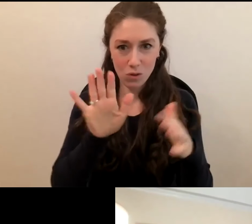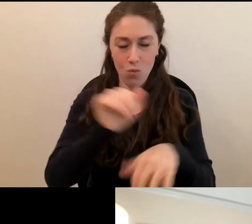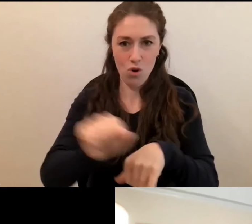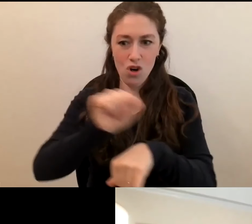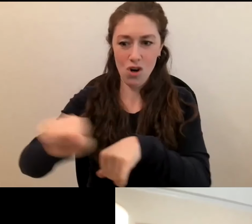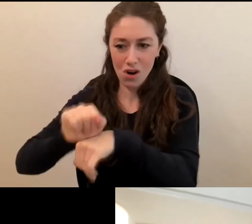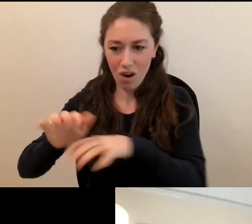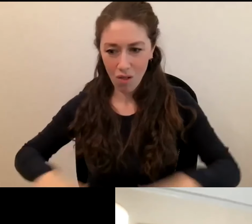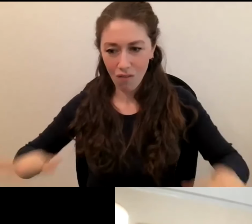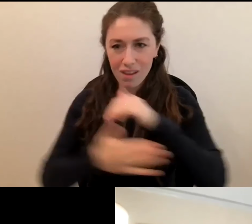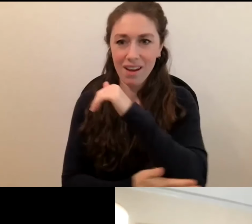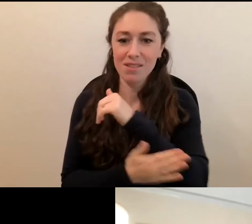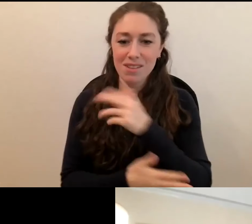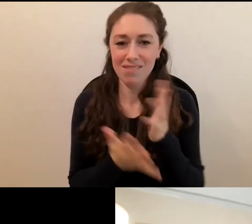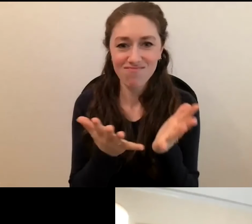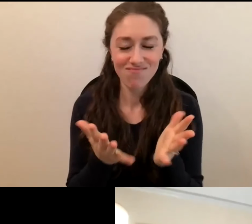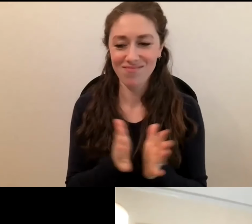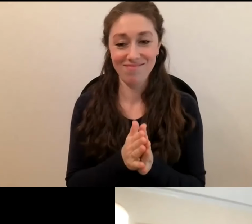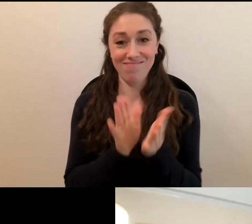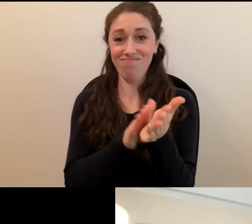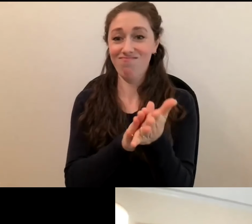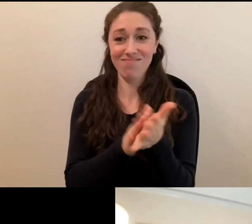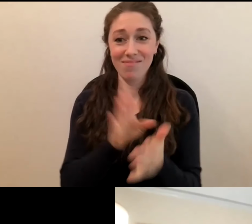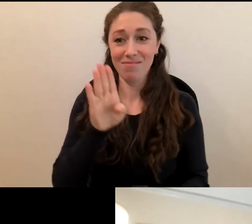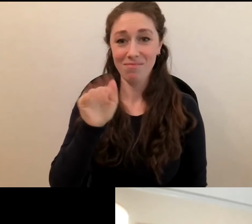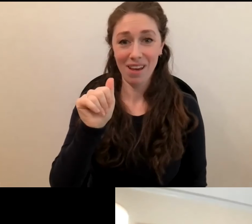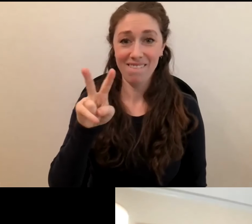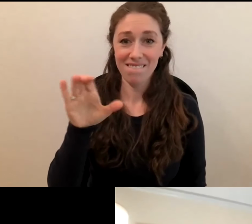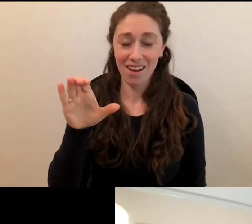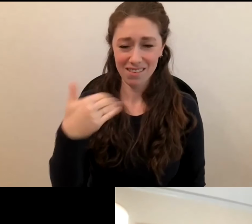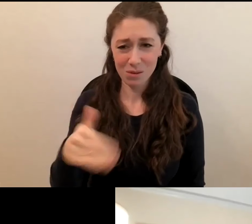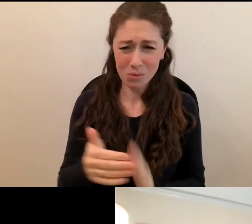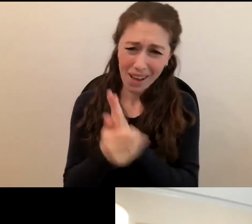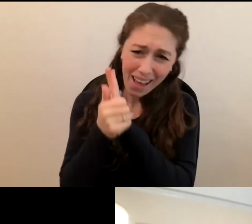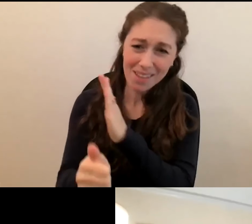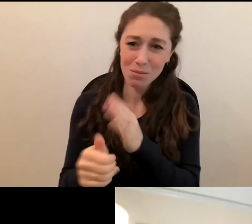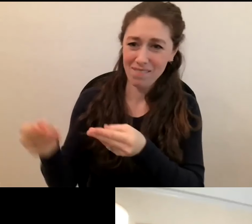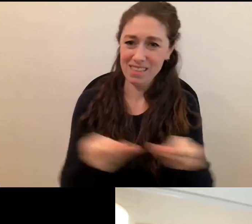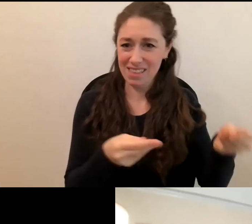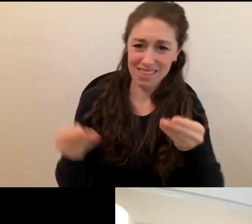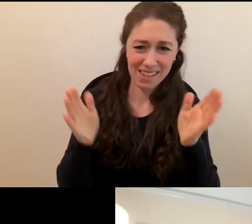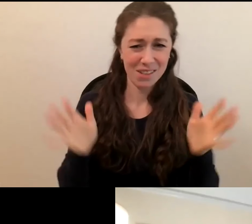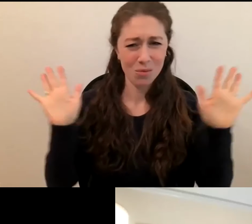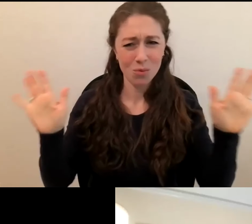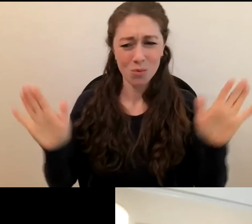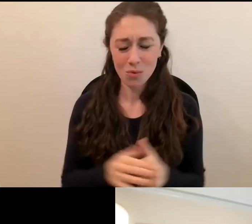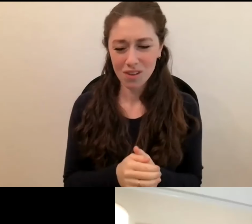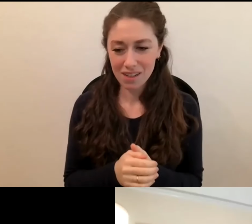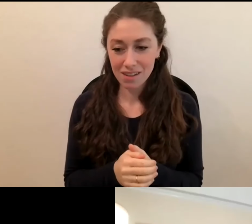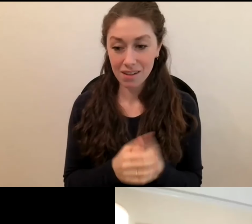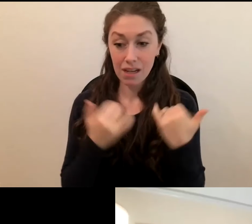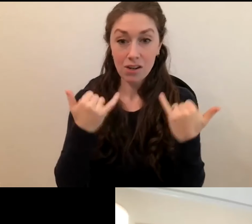So just really a shout out to BAVC for expert facilitation here and for today's